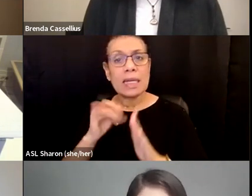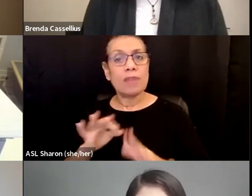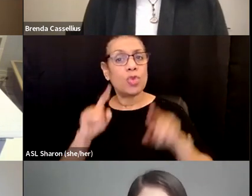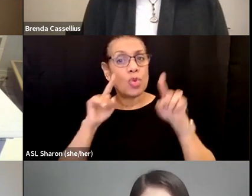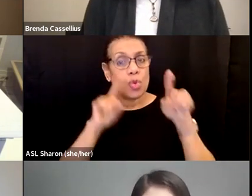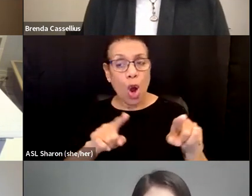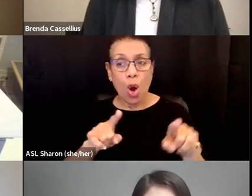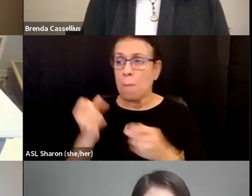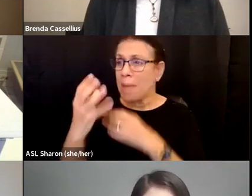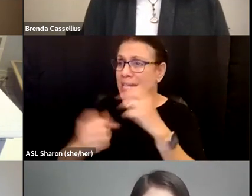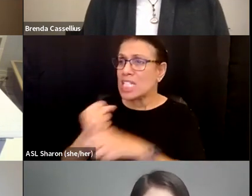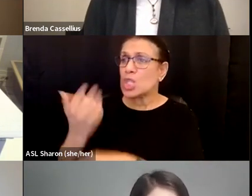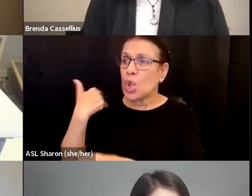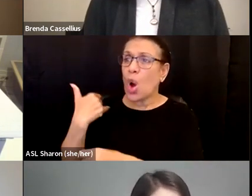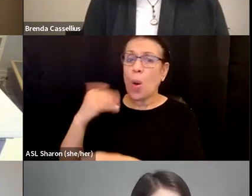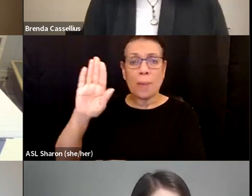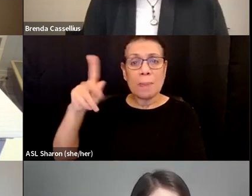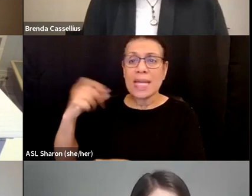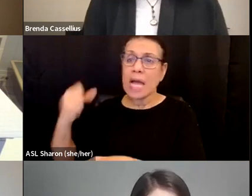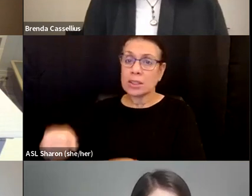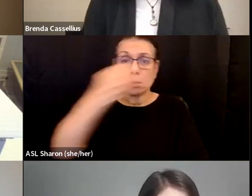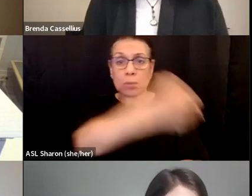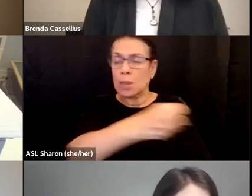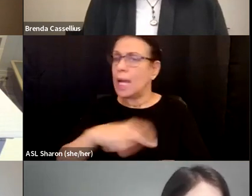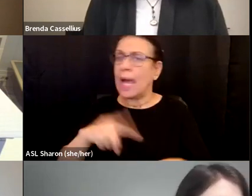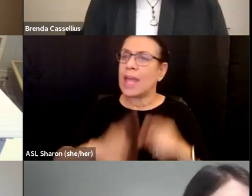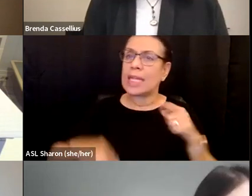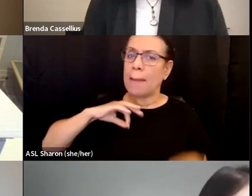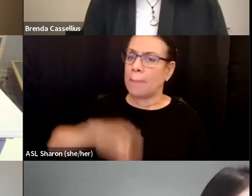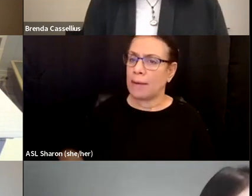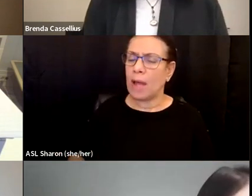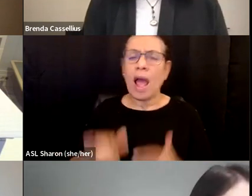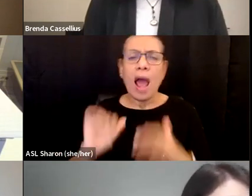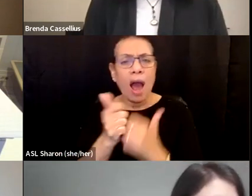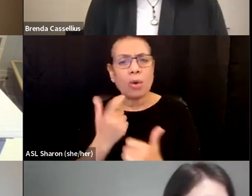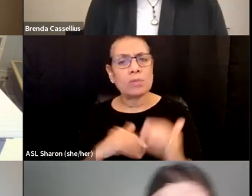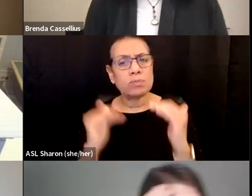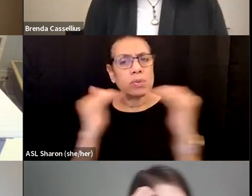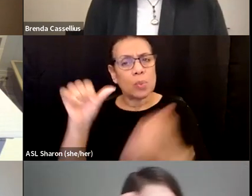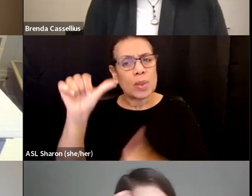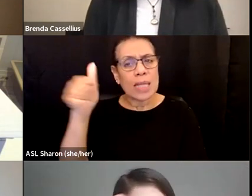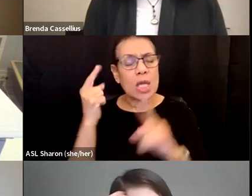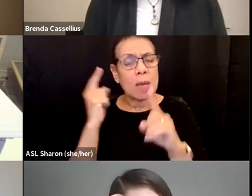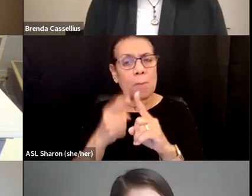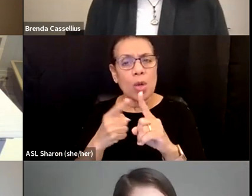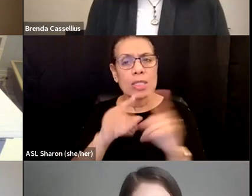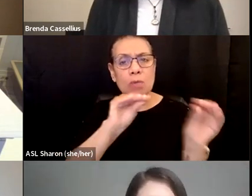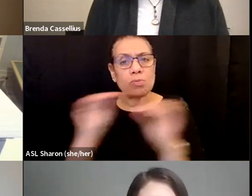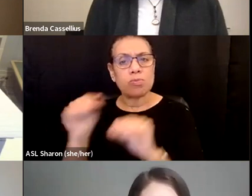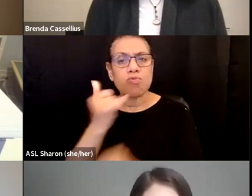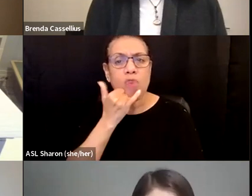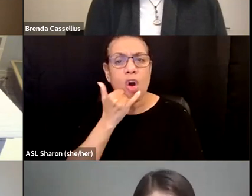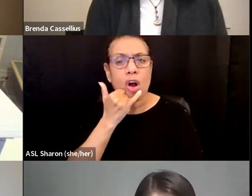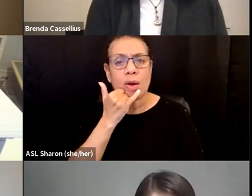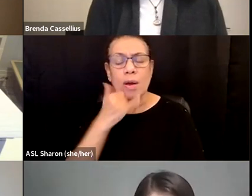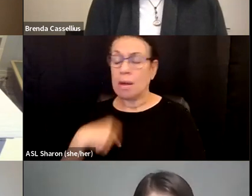assigned them two years ago how will this policy provide equity for children who need it when the 10 points are distributed so broadly i don't believe